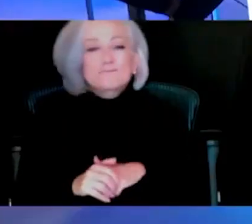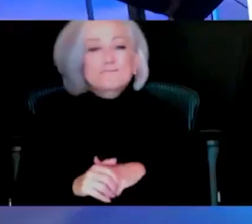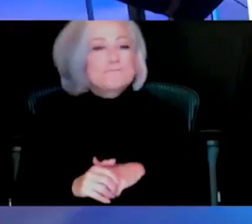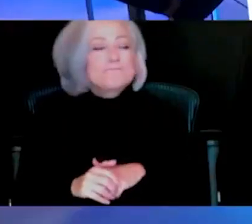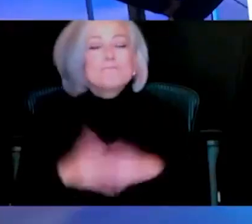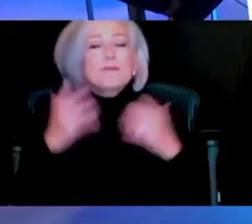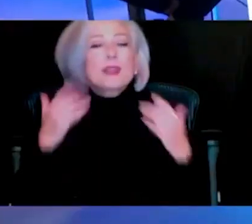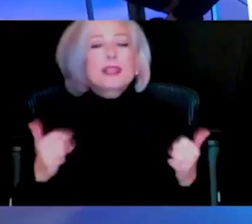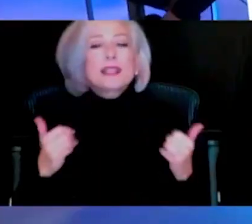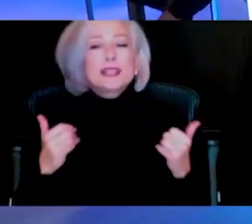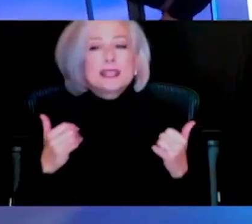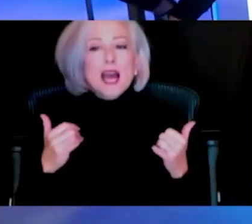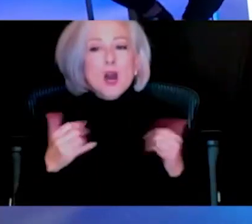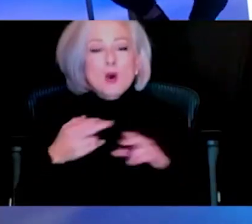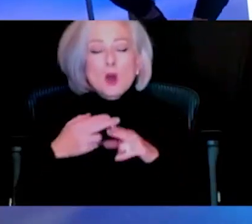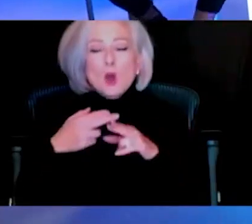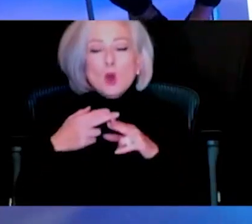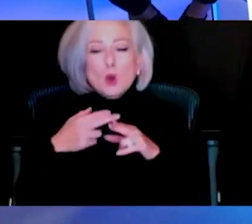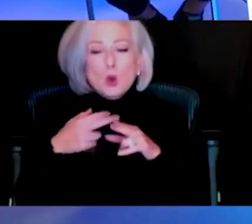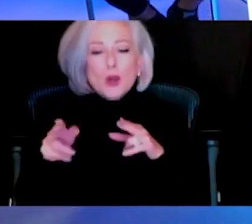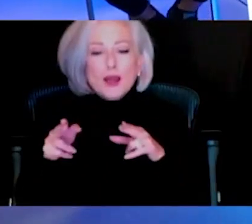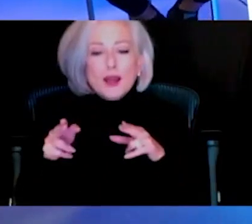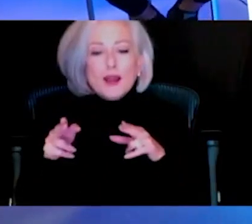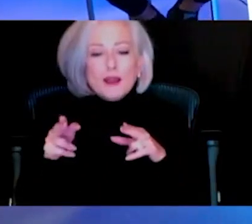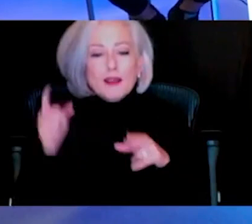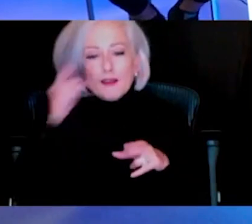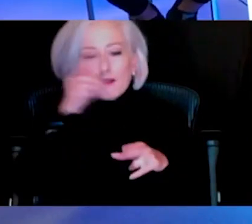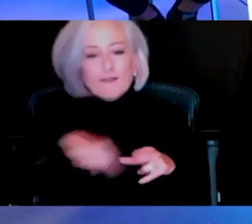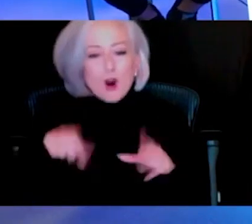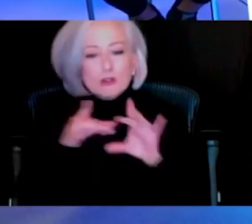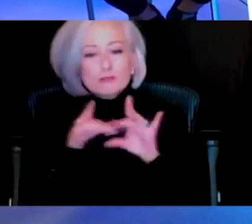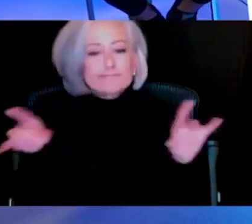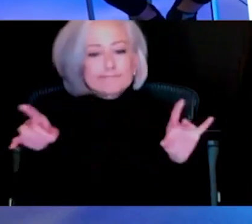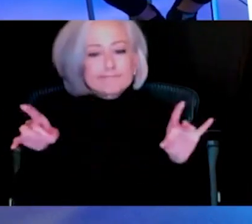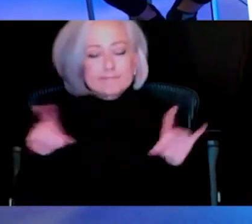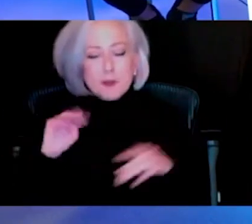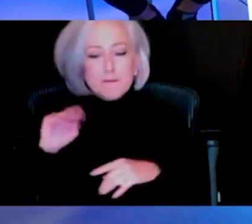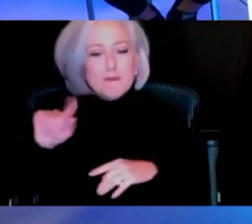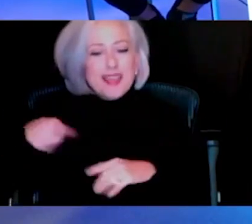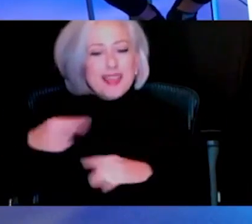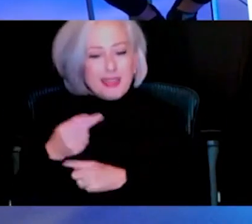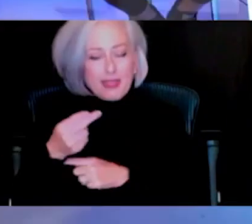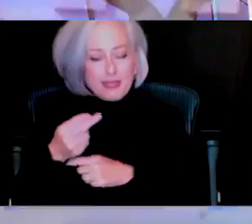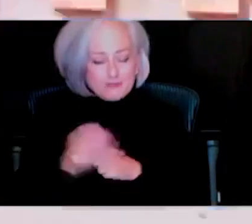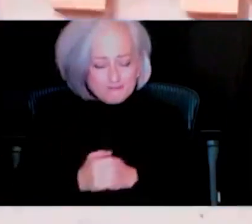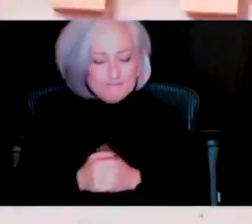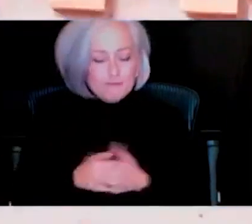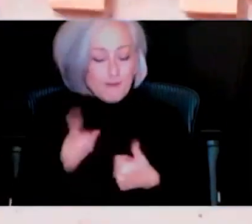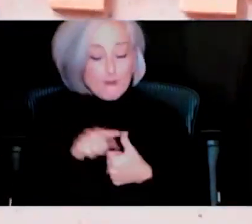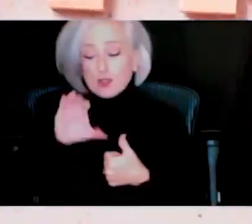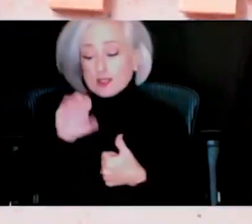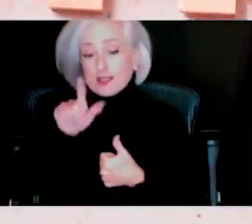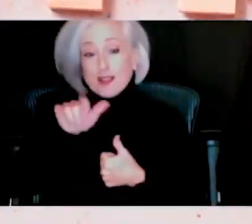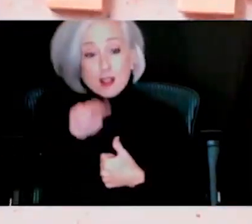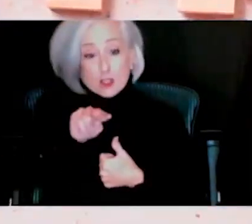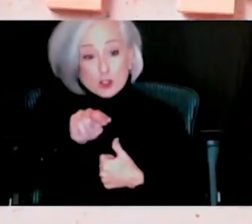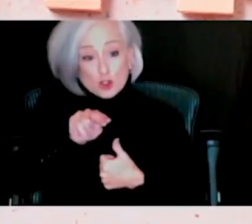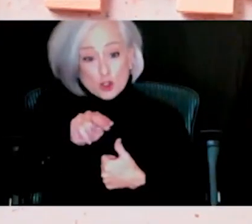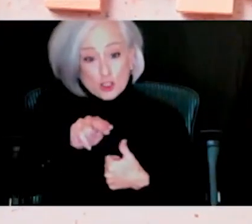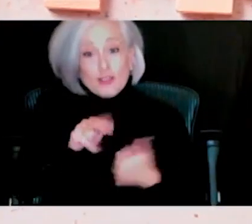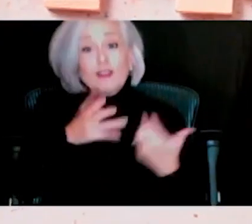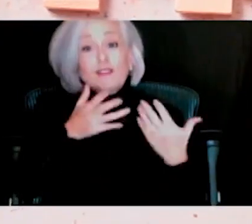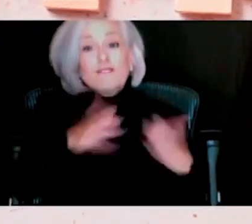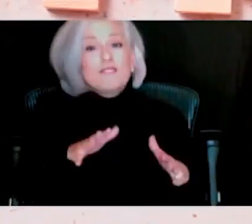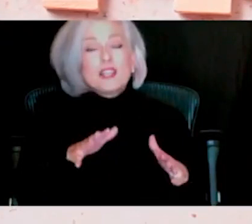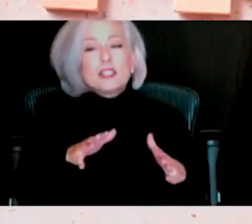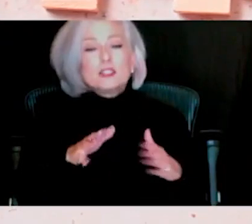some quick myths if we can. Let's start off. We talked about collagen, and just quickly, what is